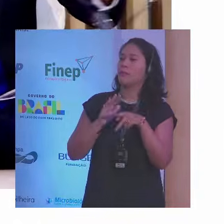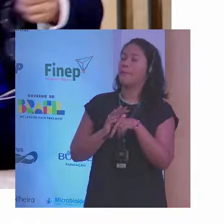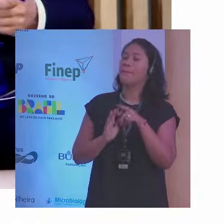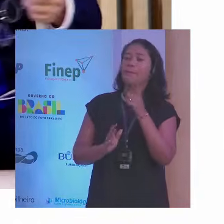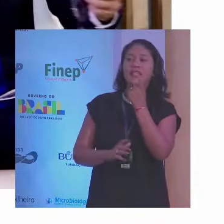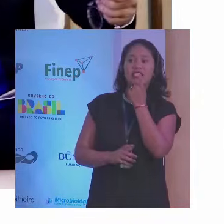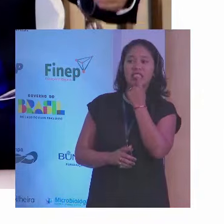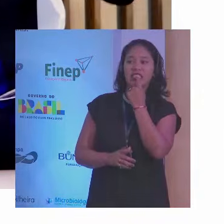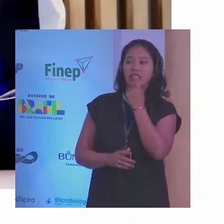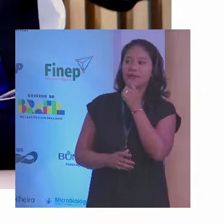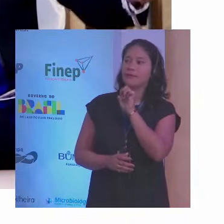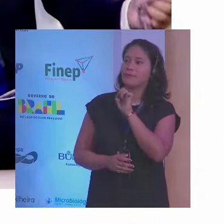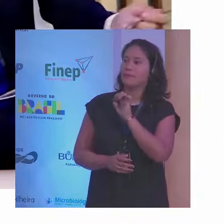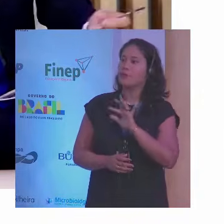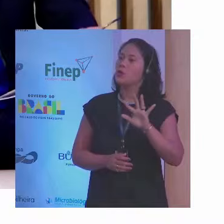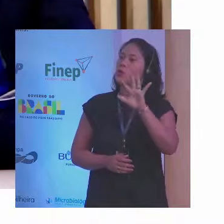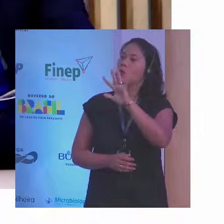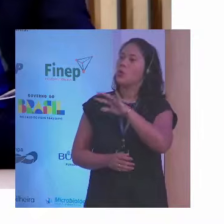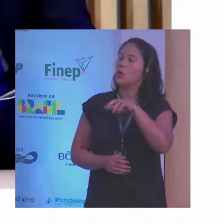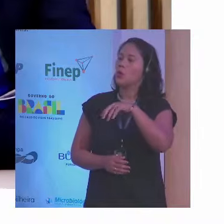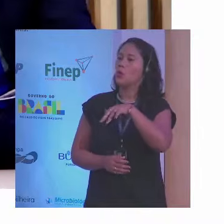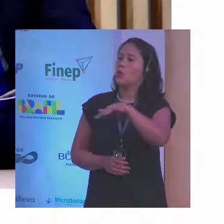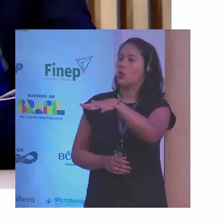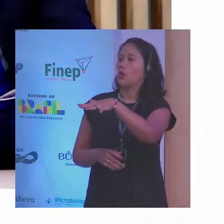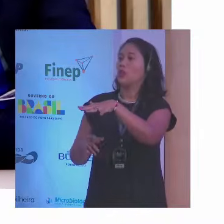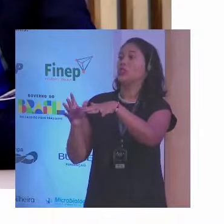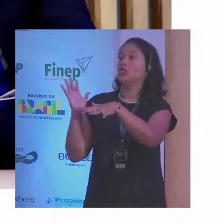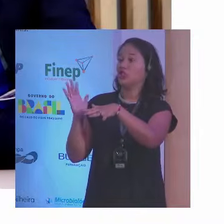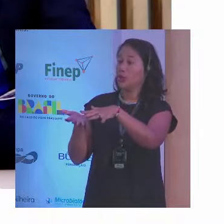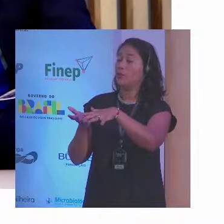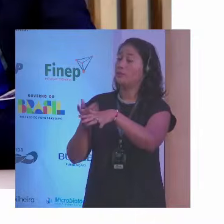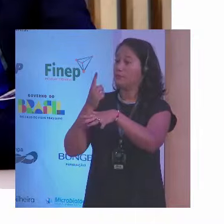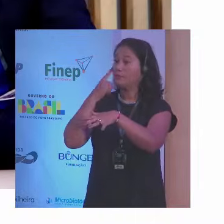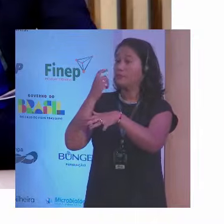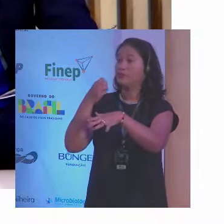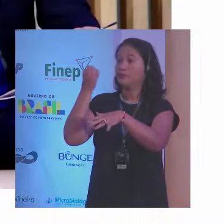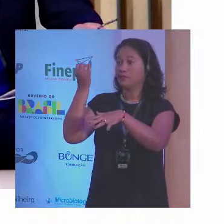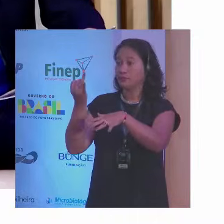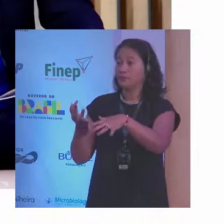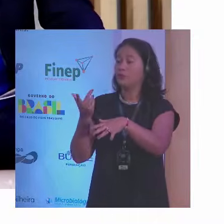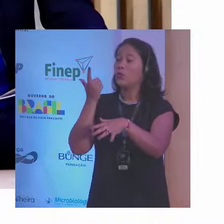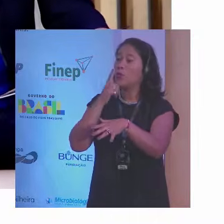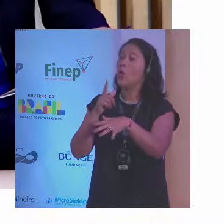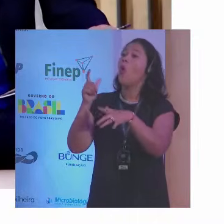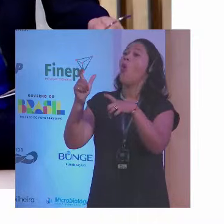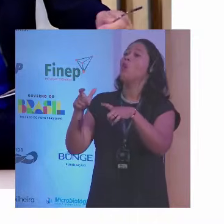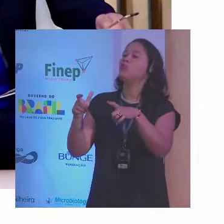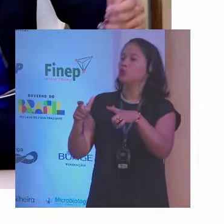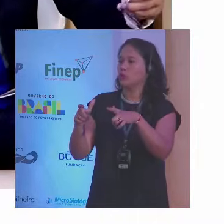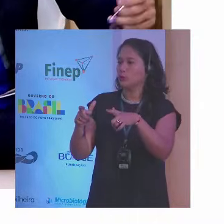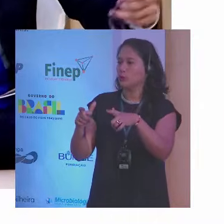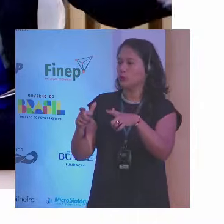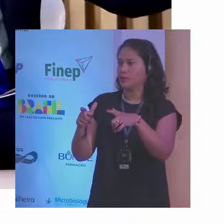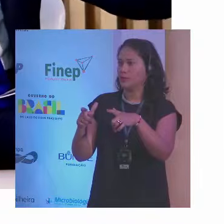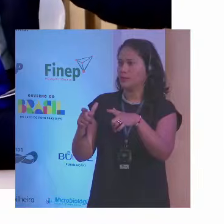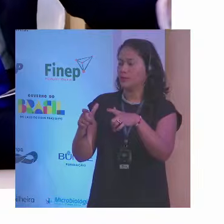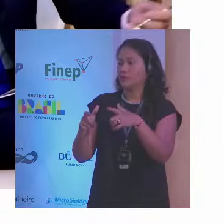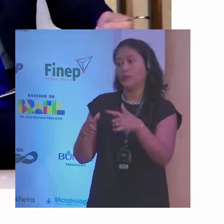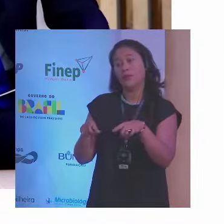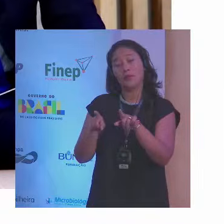and what is, etc. So we can explain where it's coming from. But so I can explain that this is coming from France, from Italy,